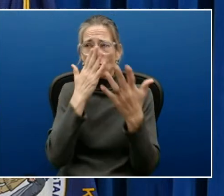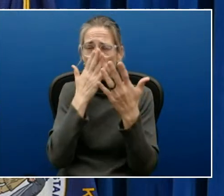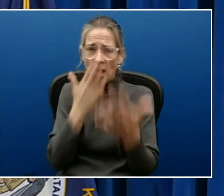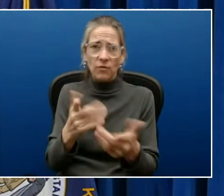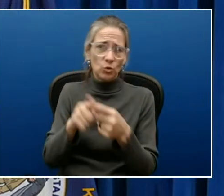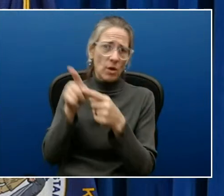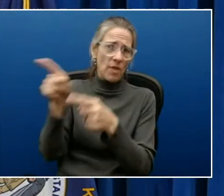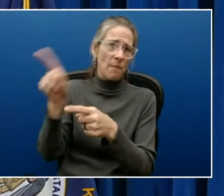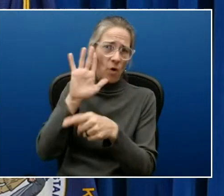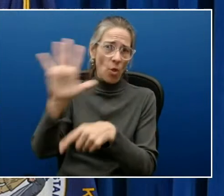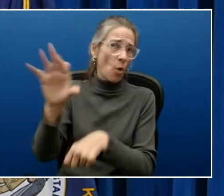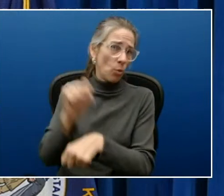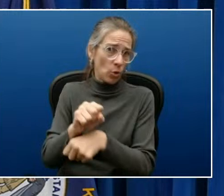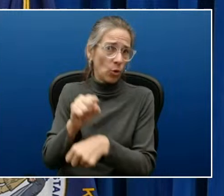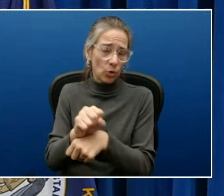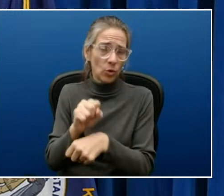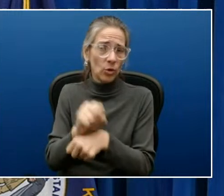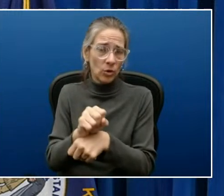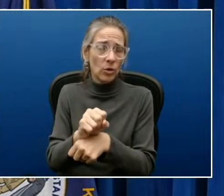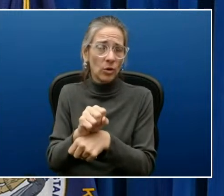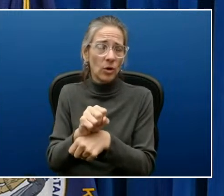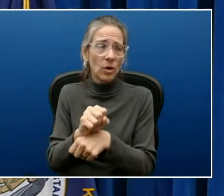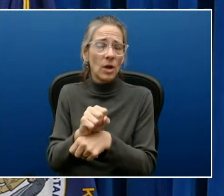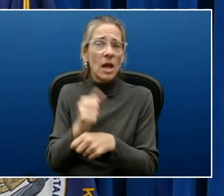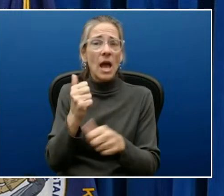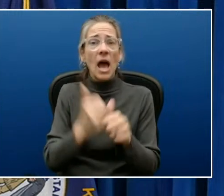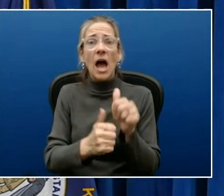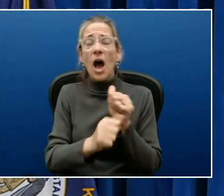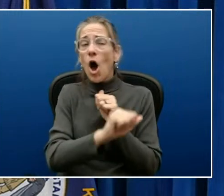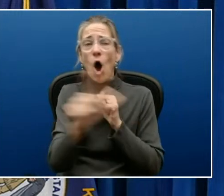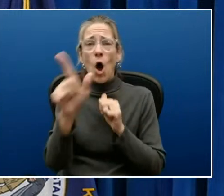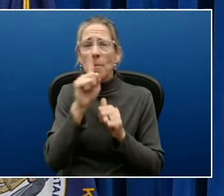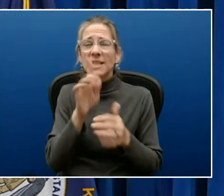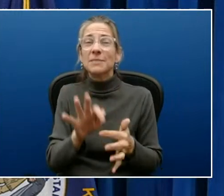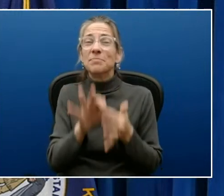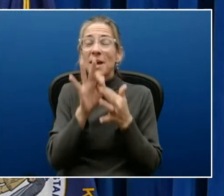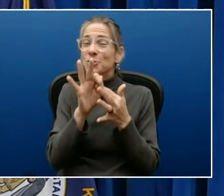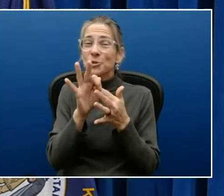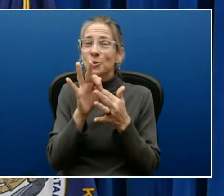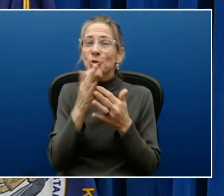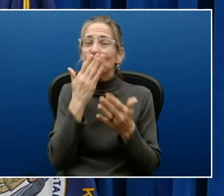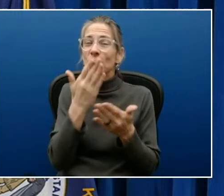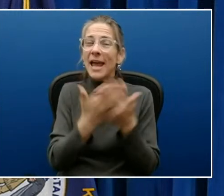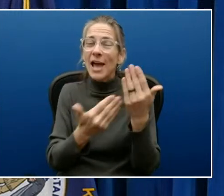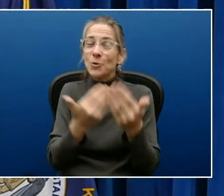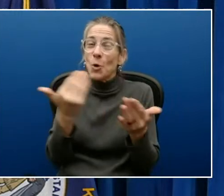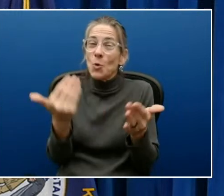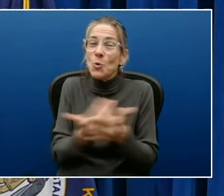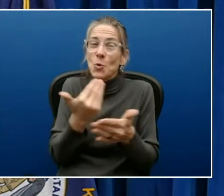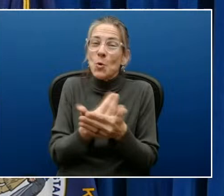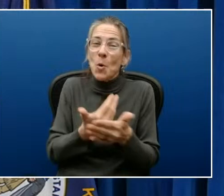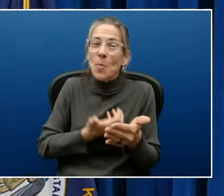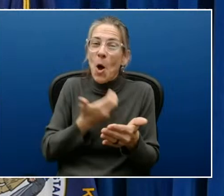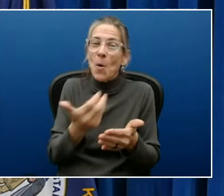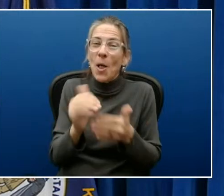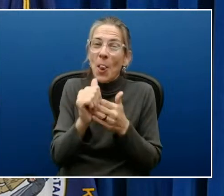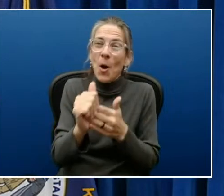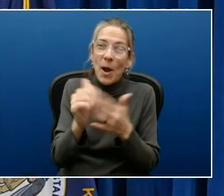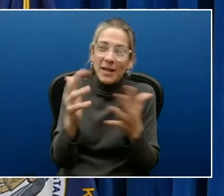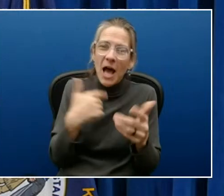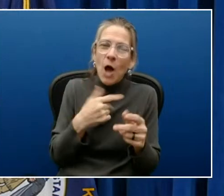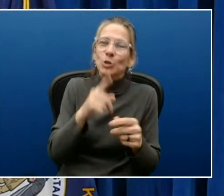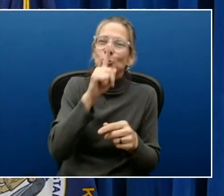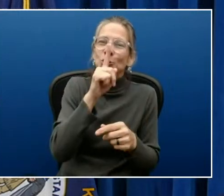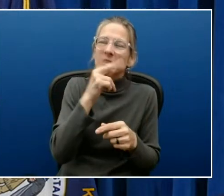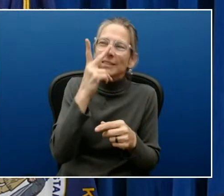And everyone will be in especially good hands with the new Poet Laureate. So I will hush so we can all find out who that